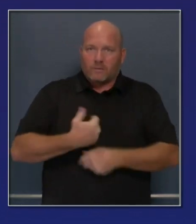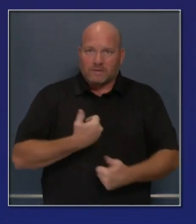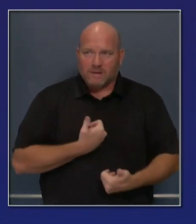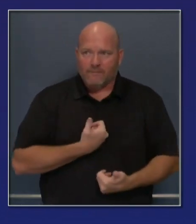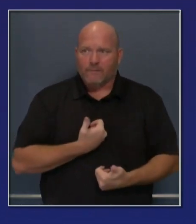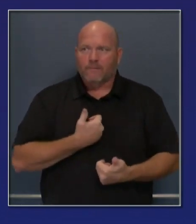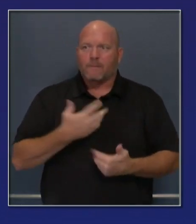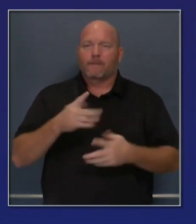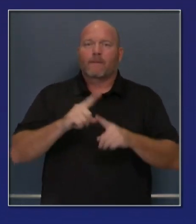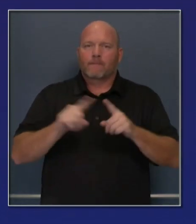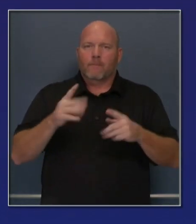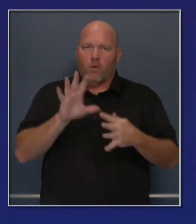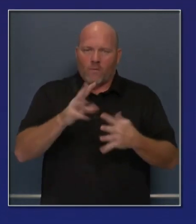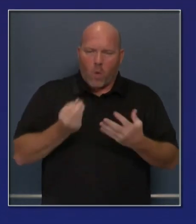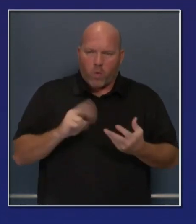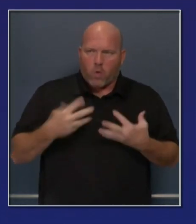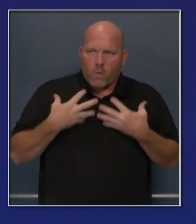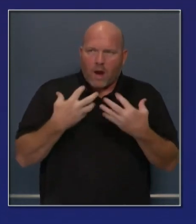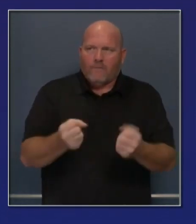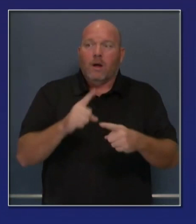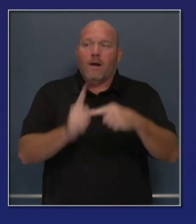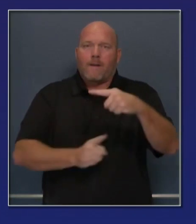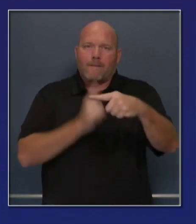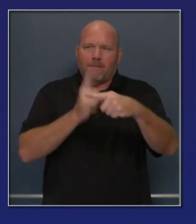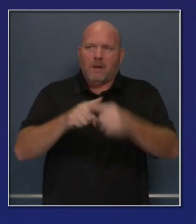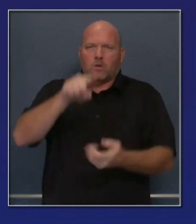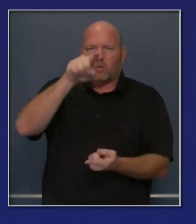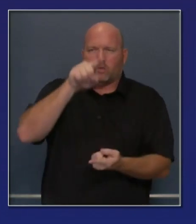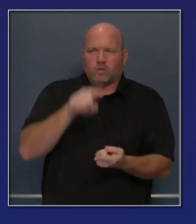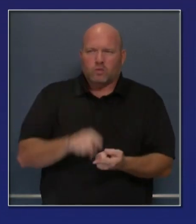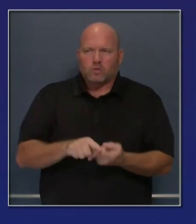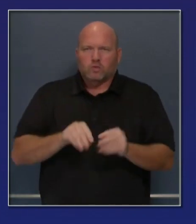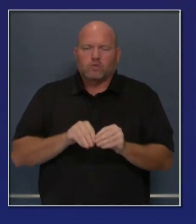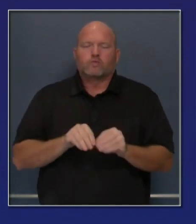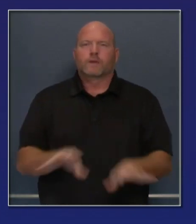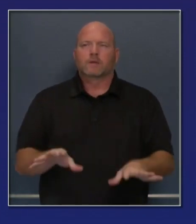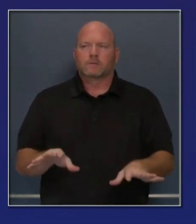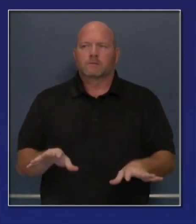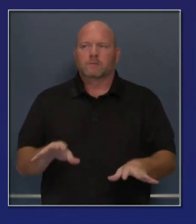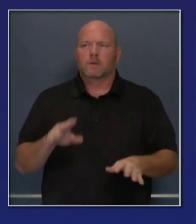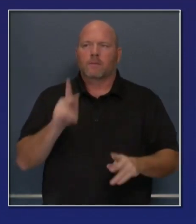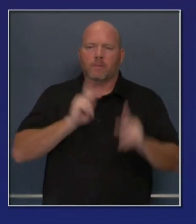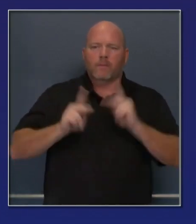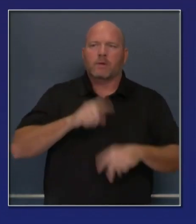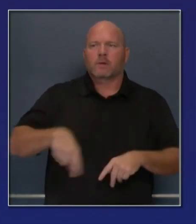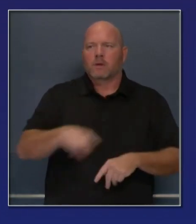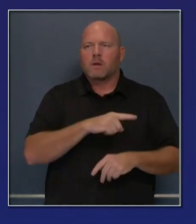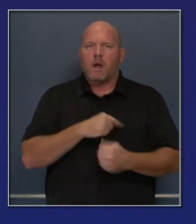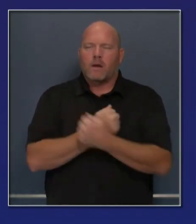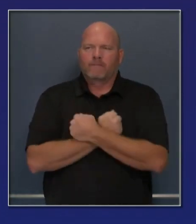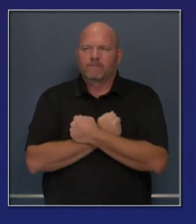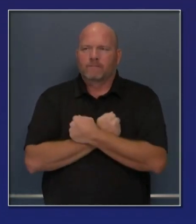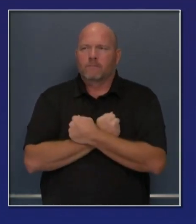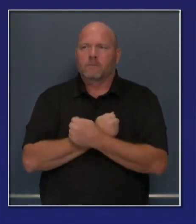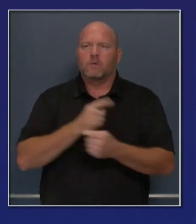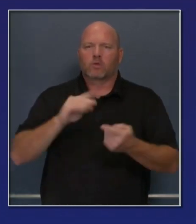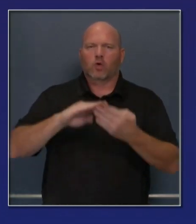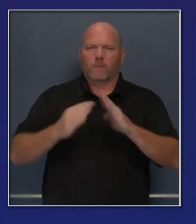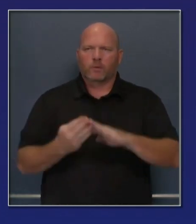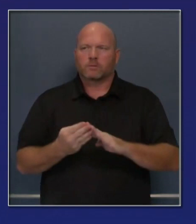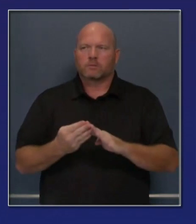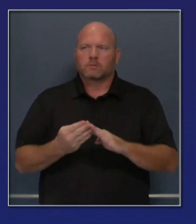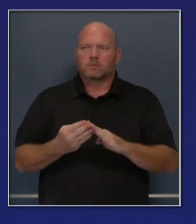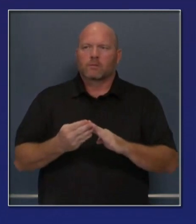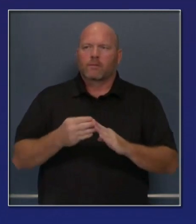recovery, but mitigating the spread to people they love, and more broadly, the community spread. And so all of those efforts are